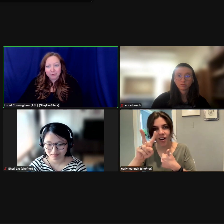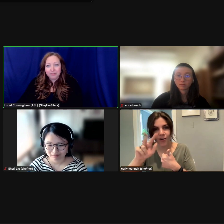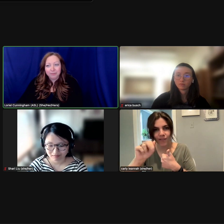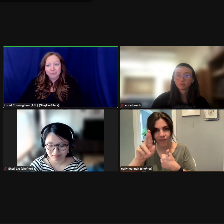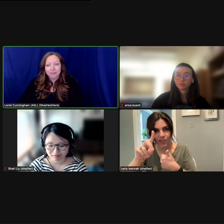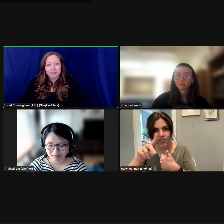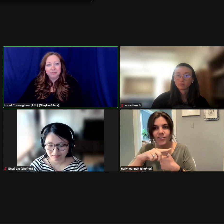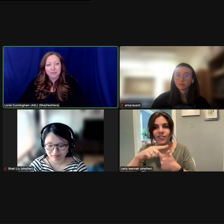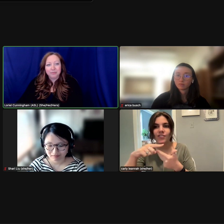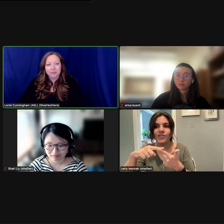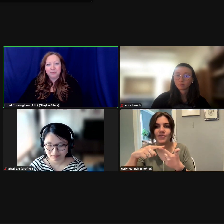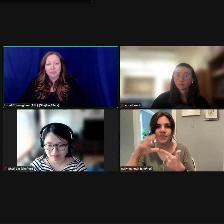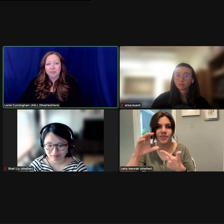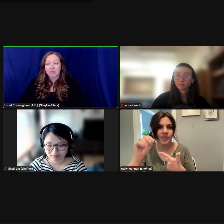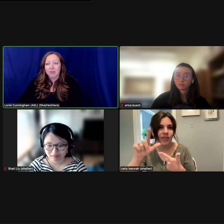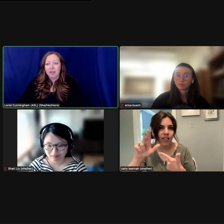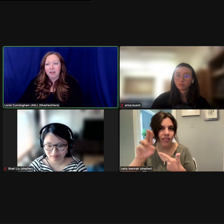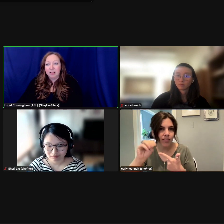Harvard,